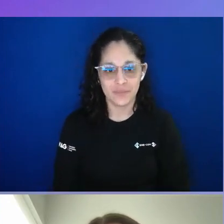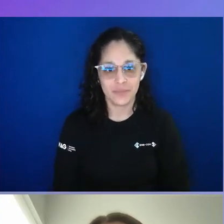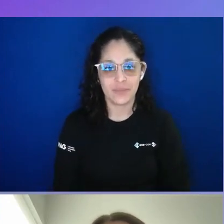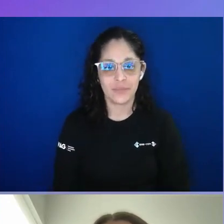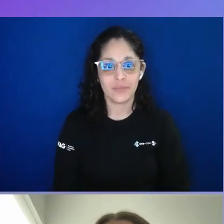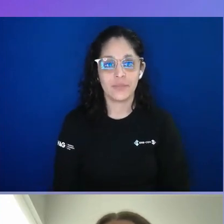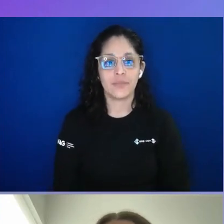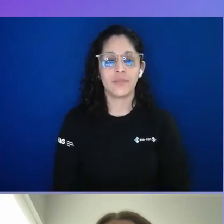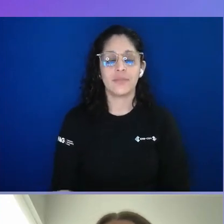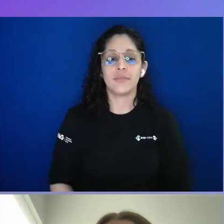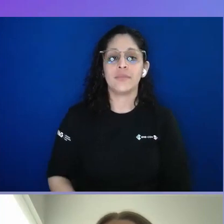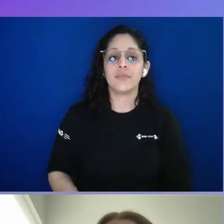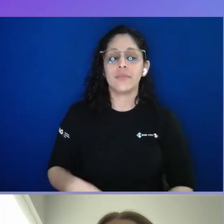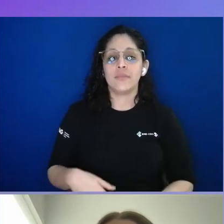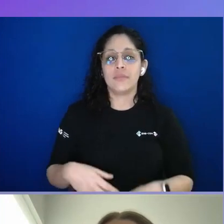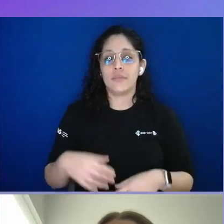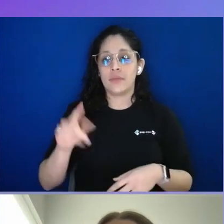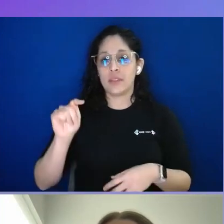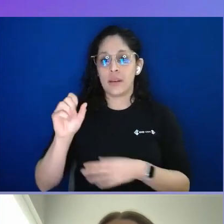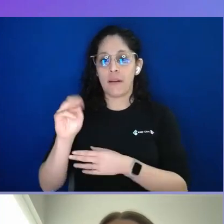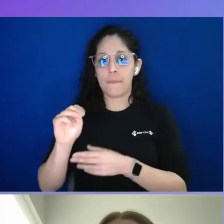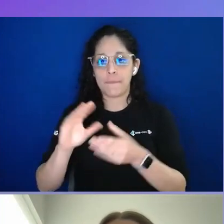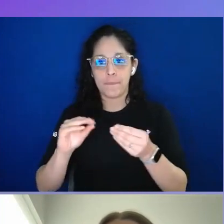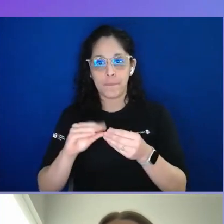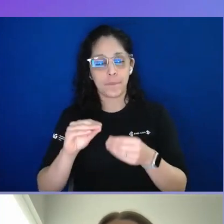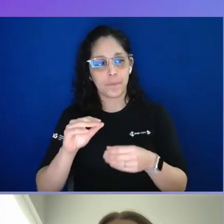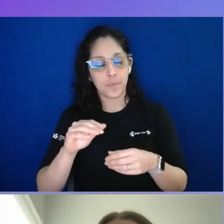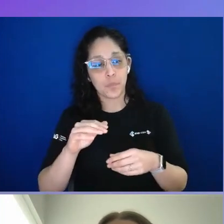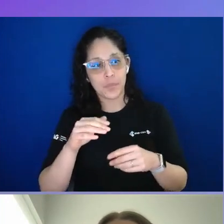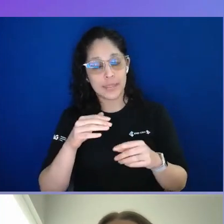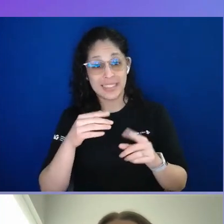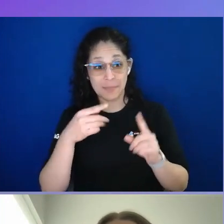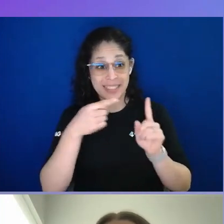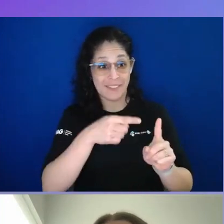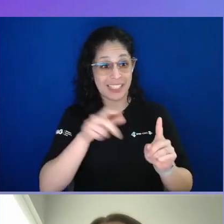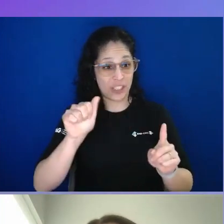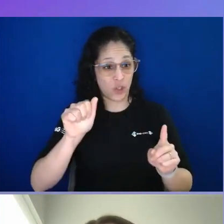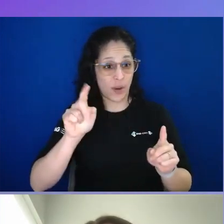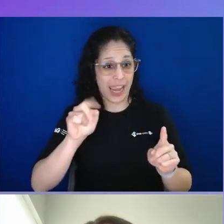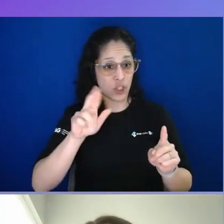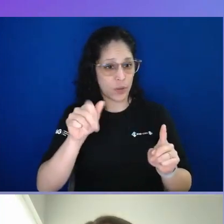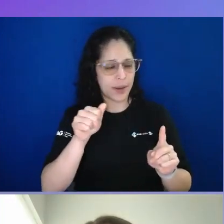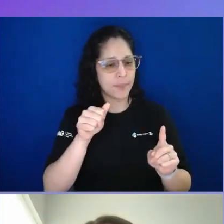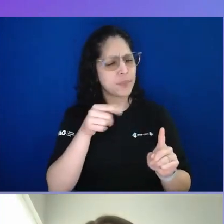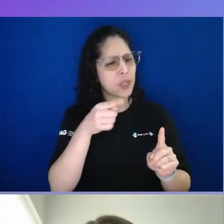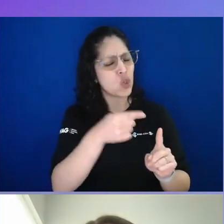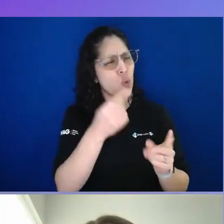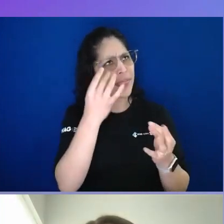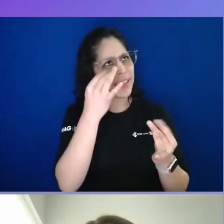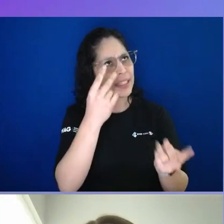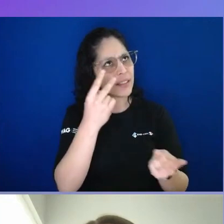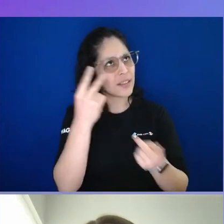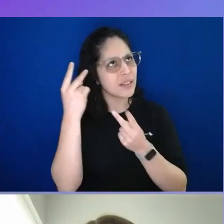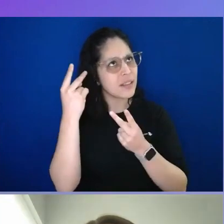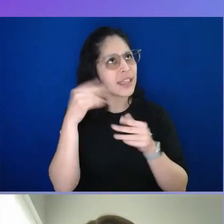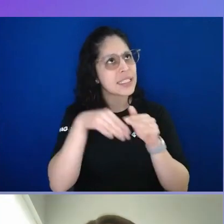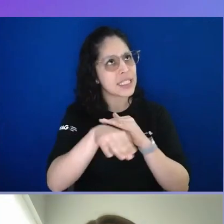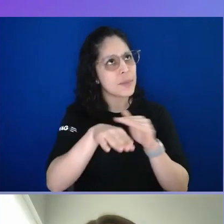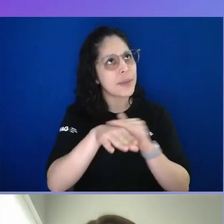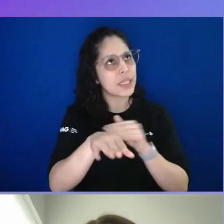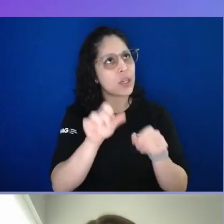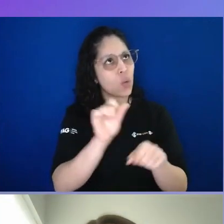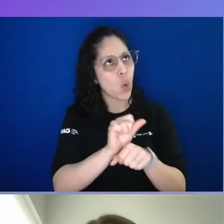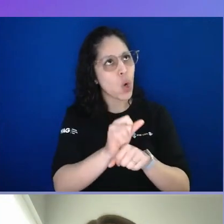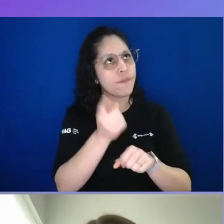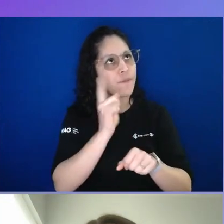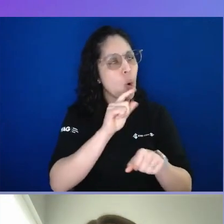Specifically addressed to Andrea. Andrea, as you think back to accessibility work you've done on Peloton Bike, Tread, and